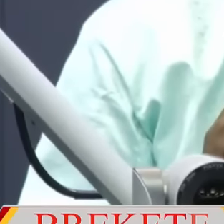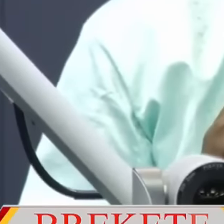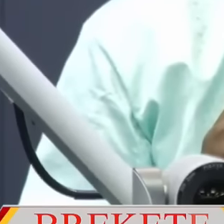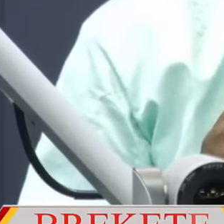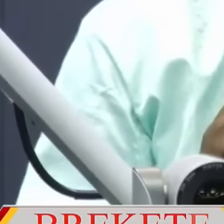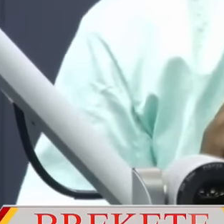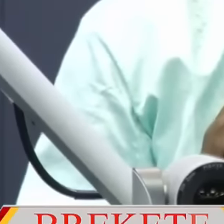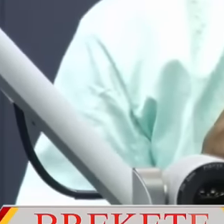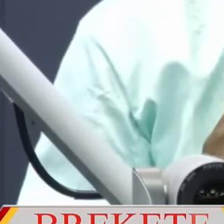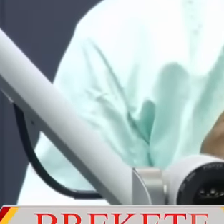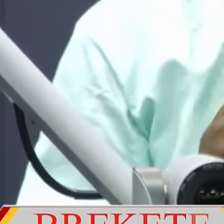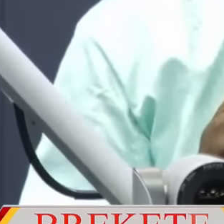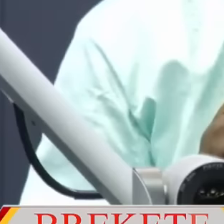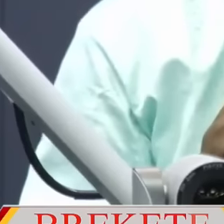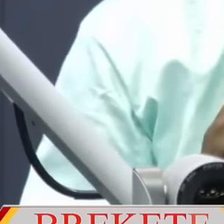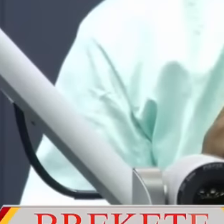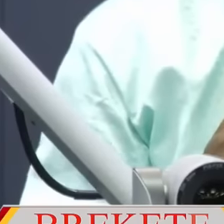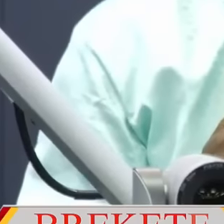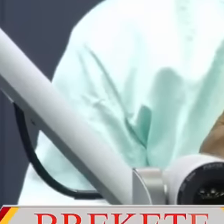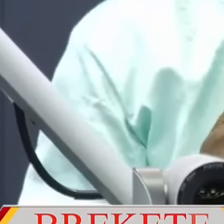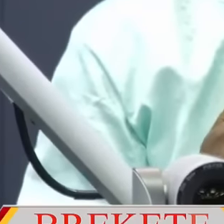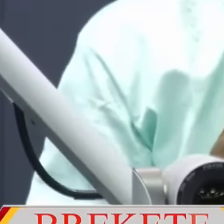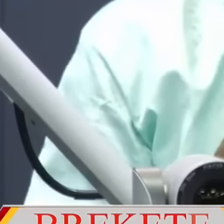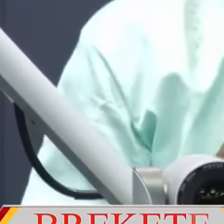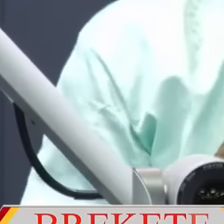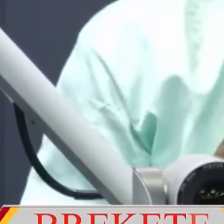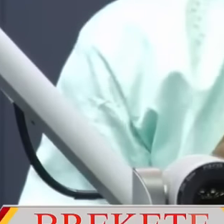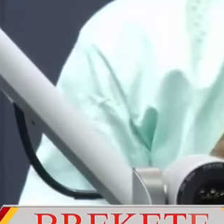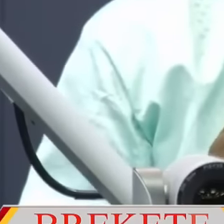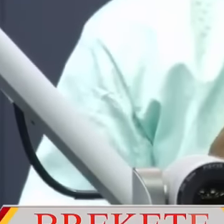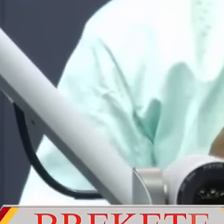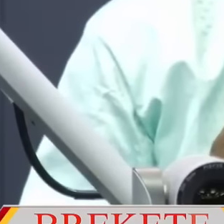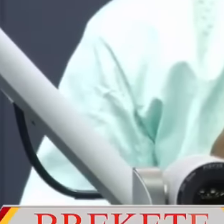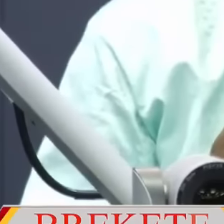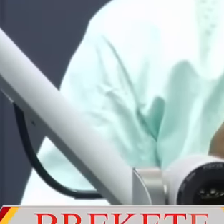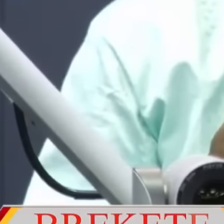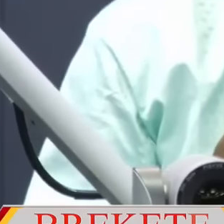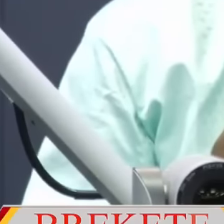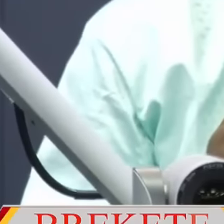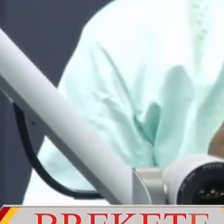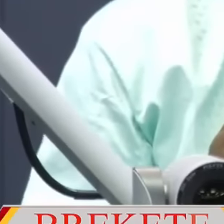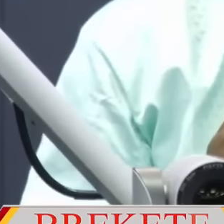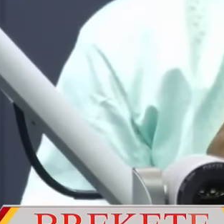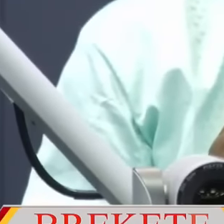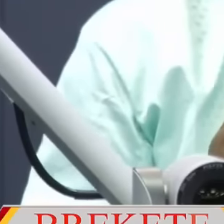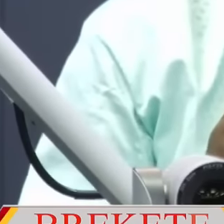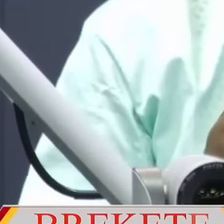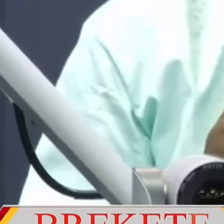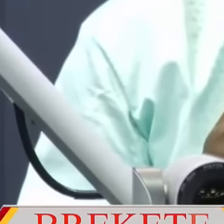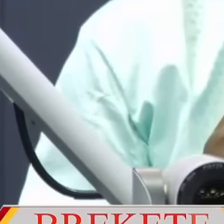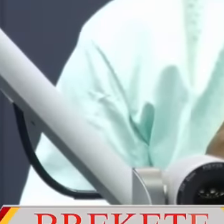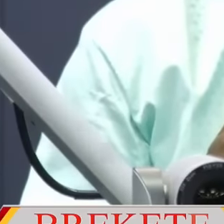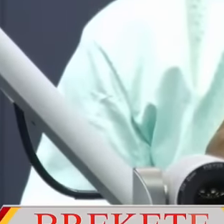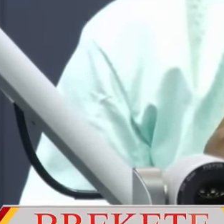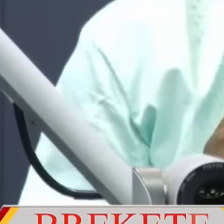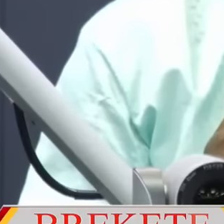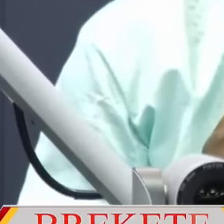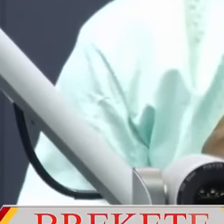biyayya irin na ƴaƴa masu albarka ga iyayensu haka dai aka tisasa mata